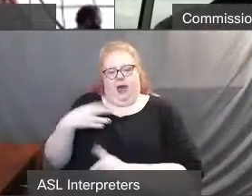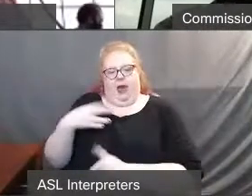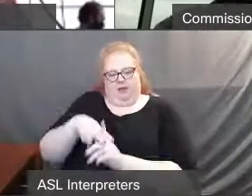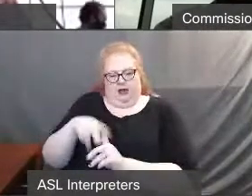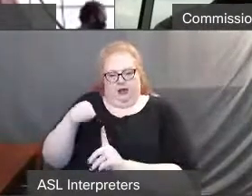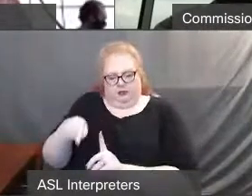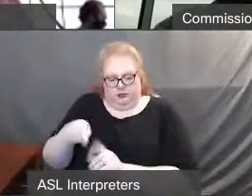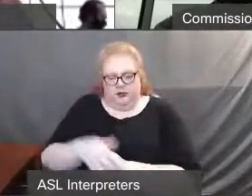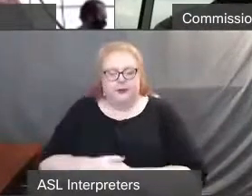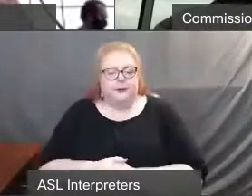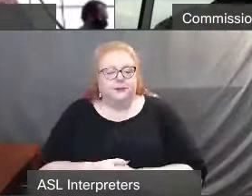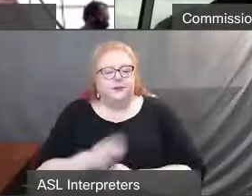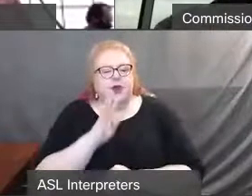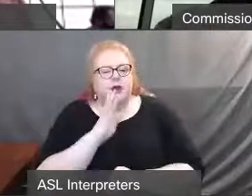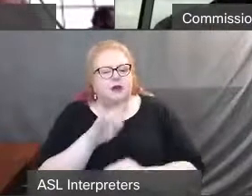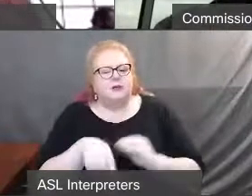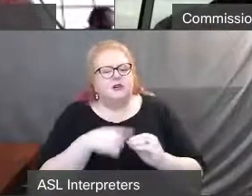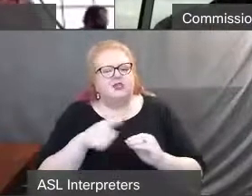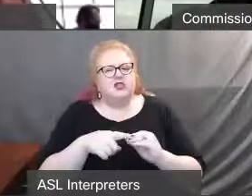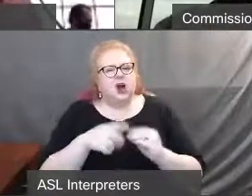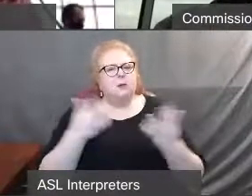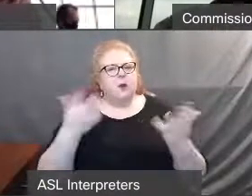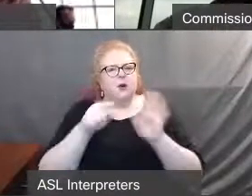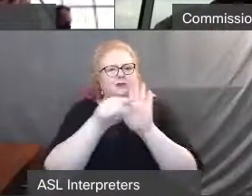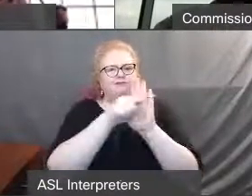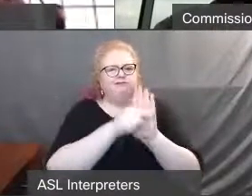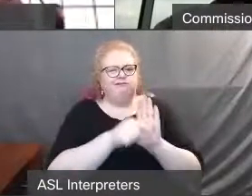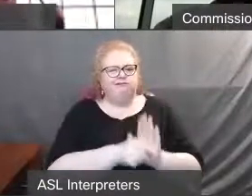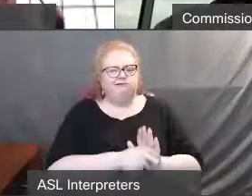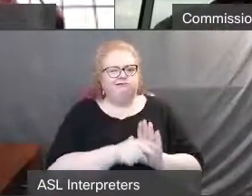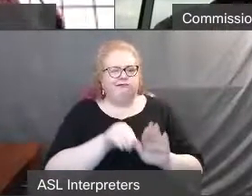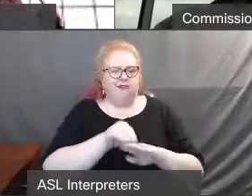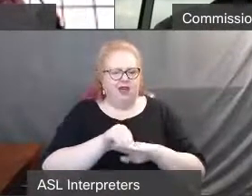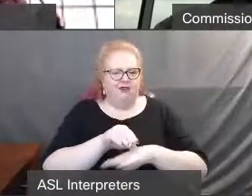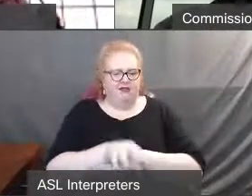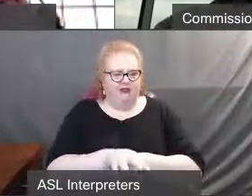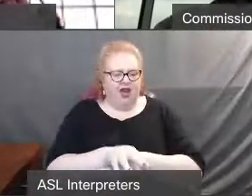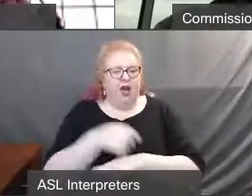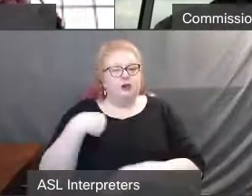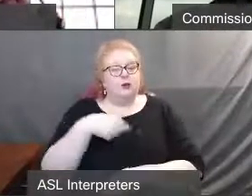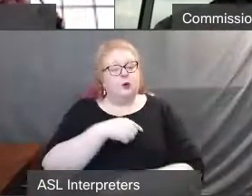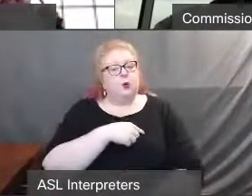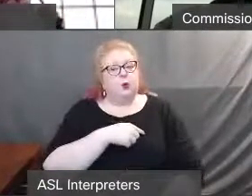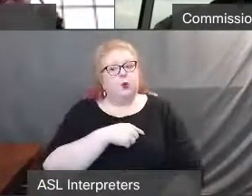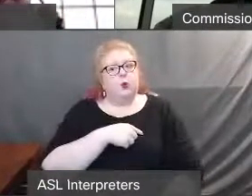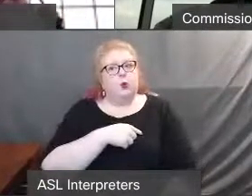going to talk a little bit about the adverse effects. I think one of the things that we were looking at in the